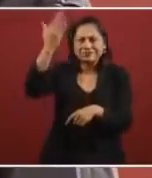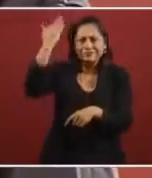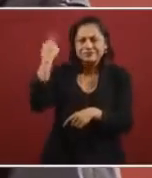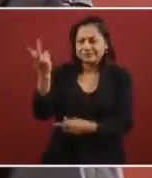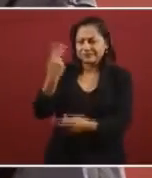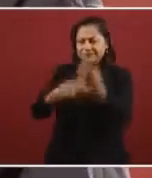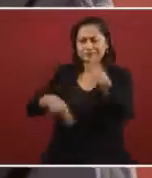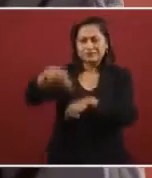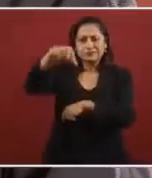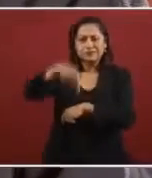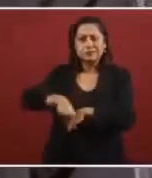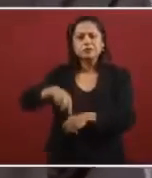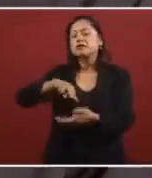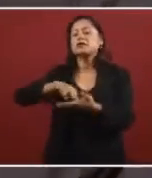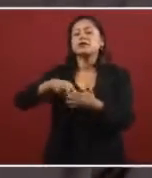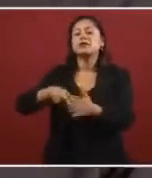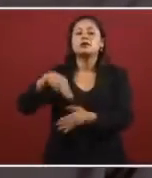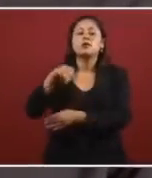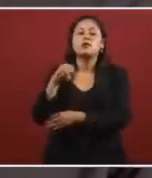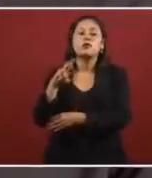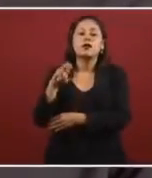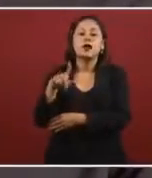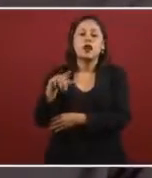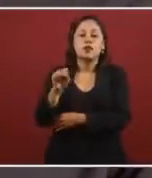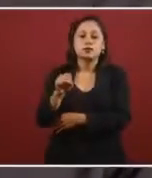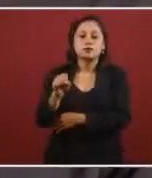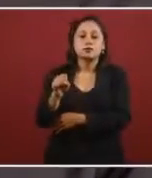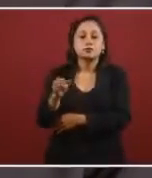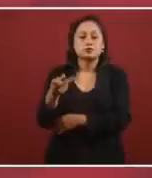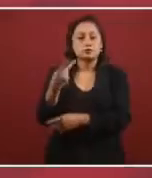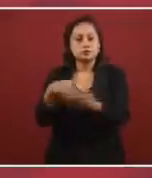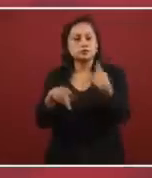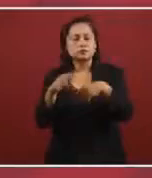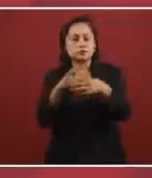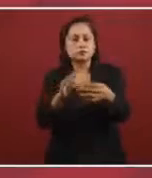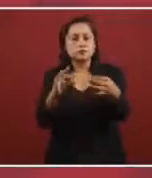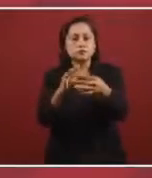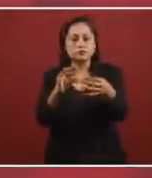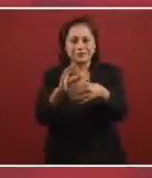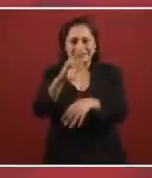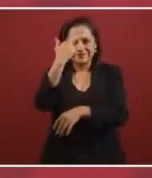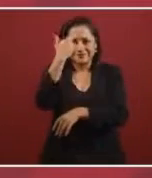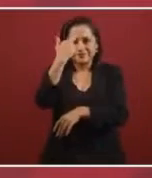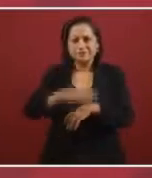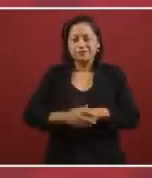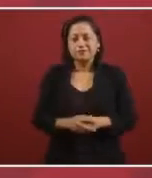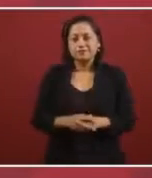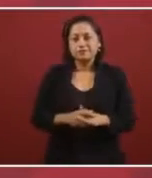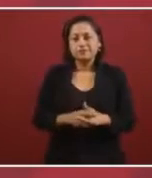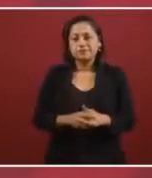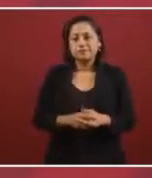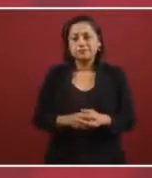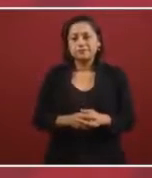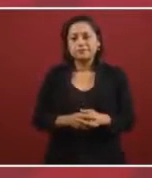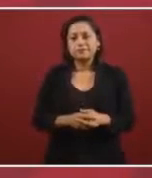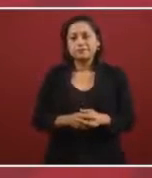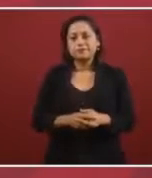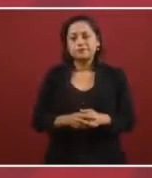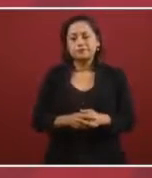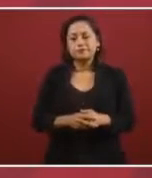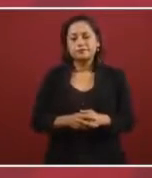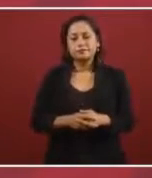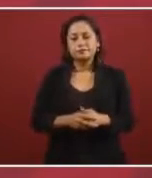it was explained by the engineer Morales Mar only